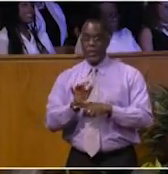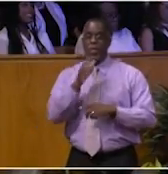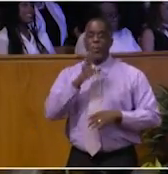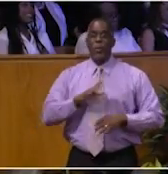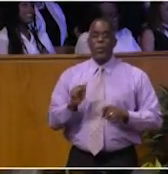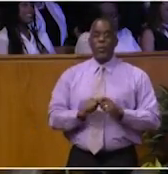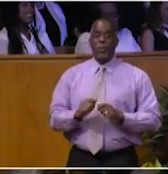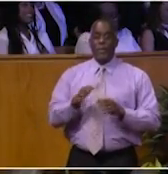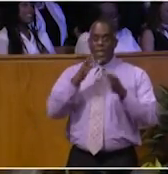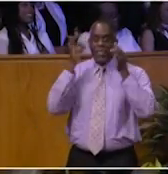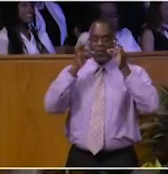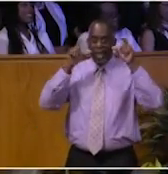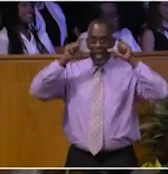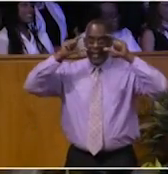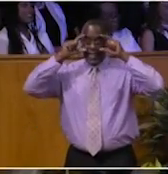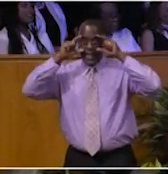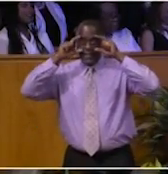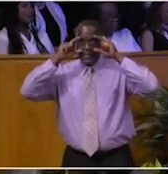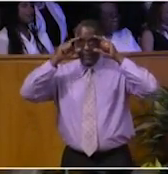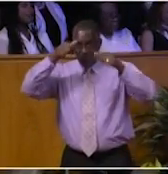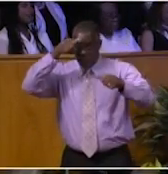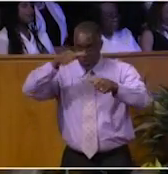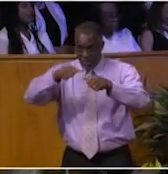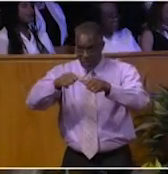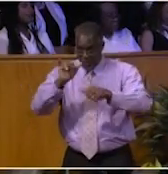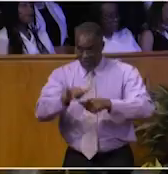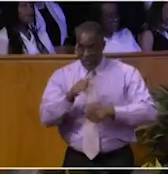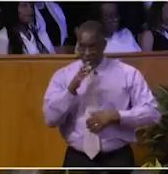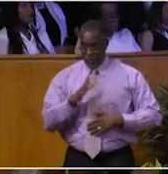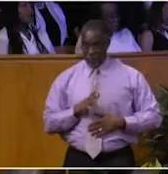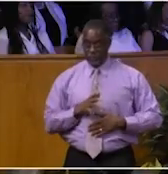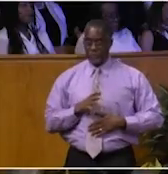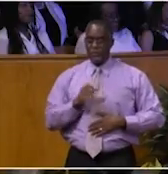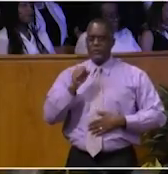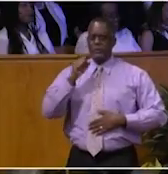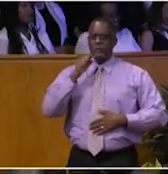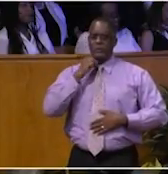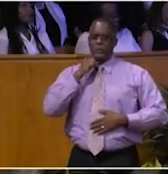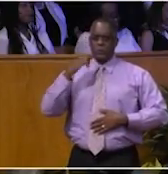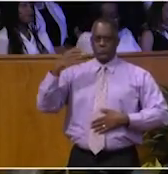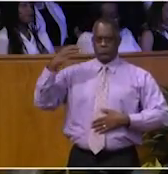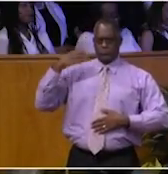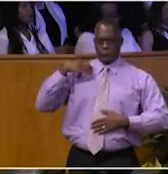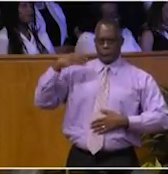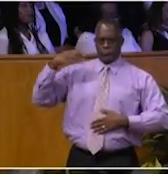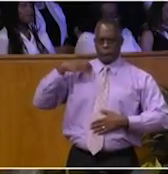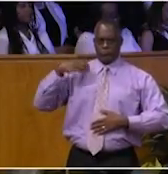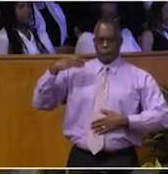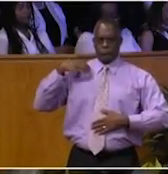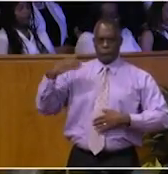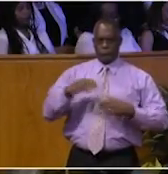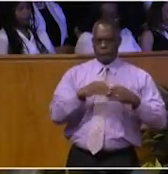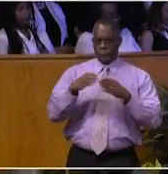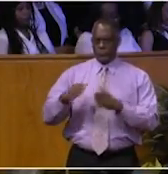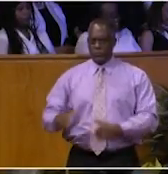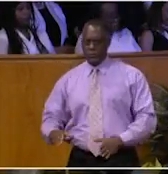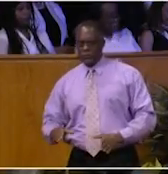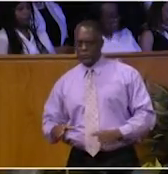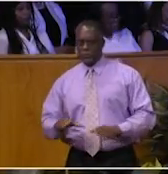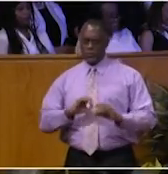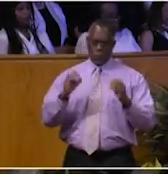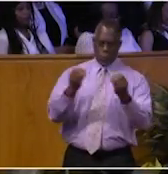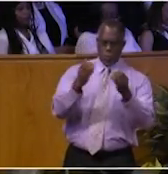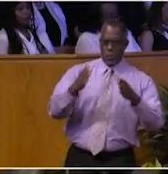glasses. Remember her? She was the chief architect of the marches